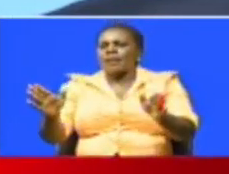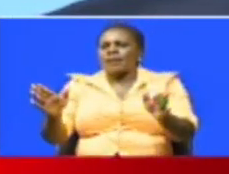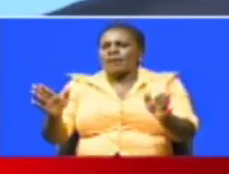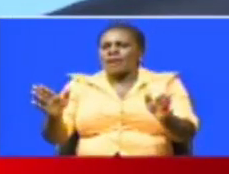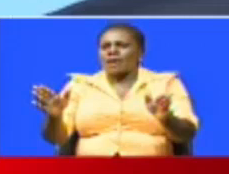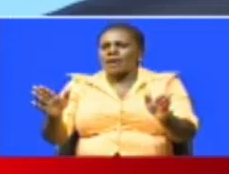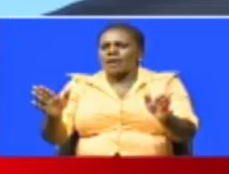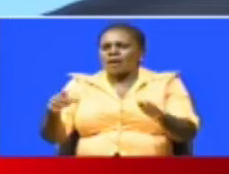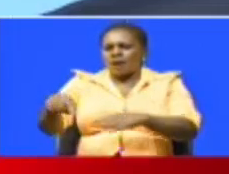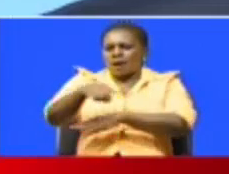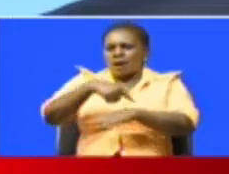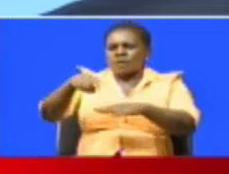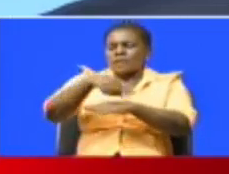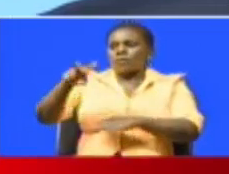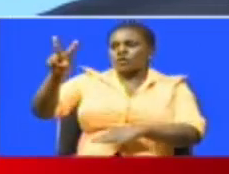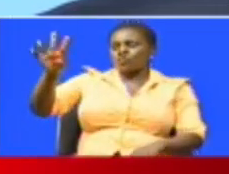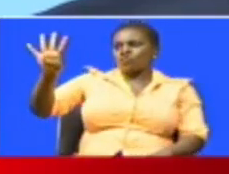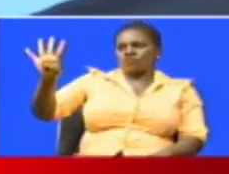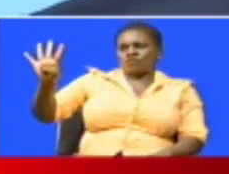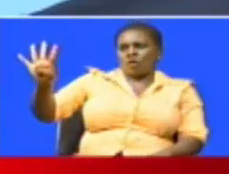on a 24-hour basis,